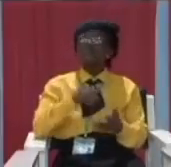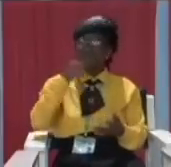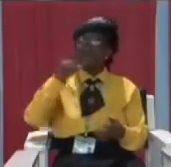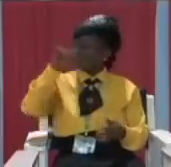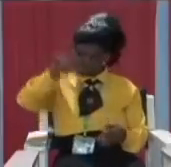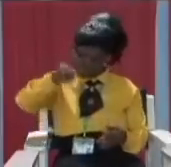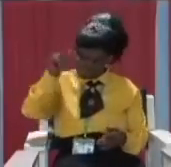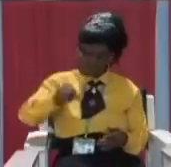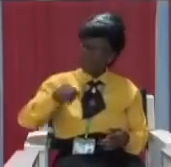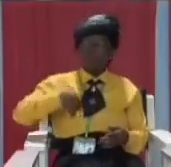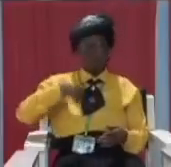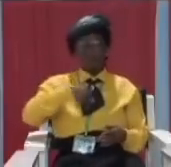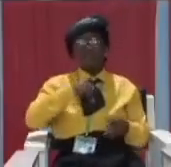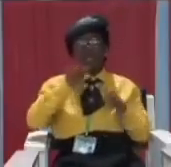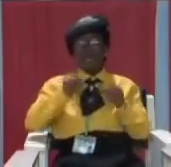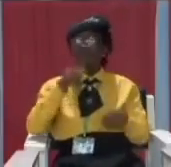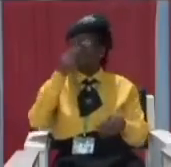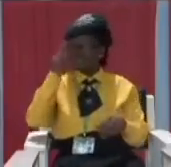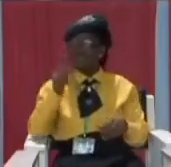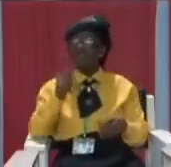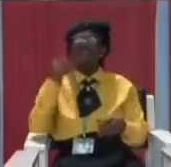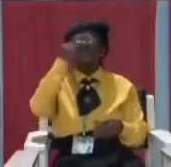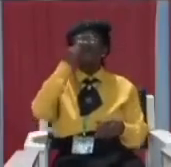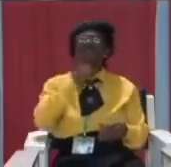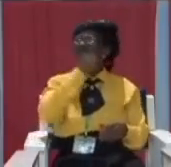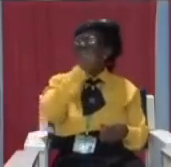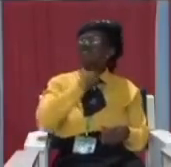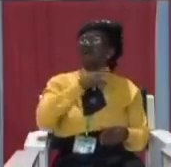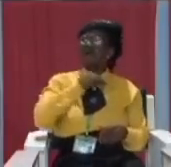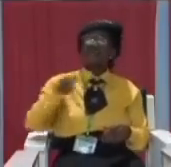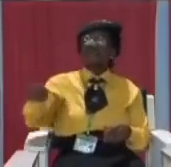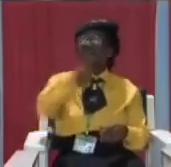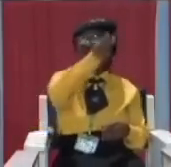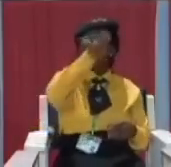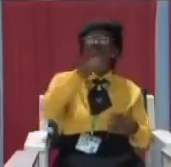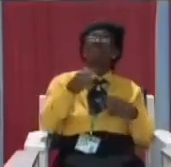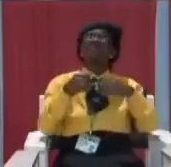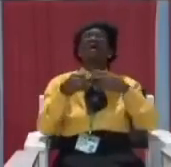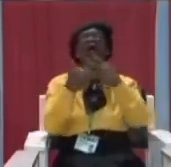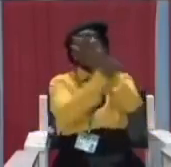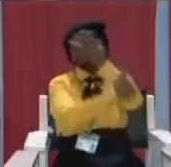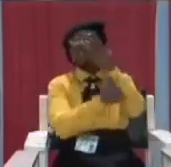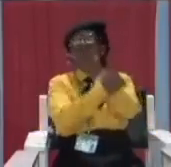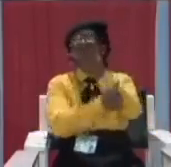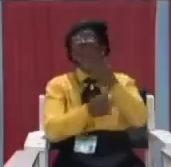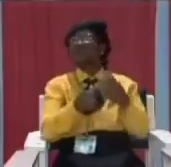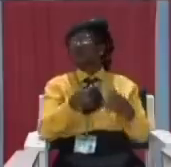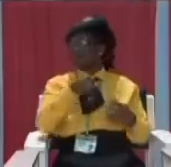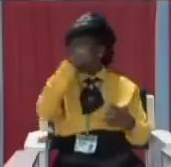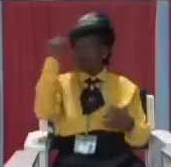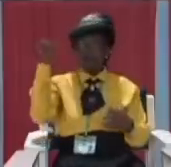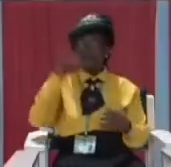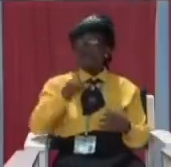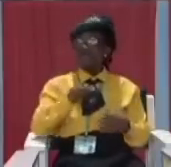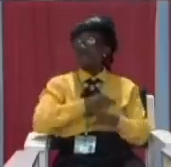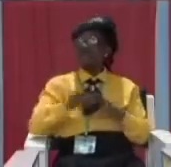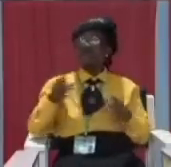abroad because they don't want anything to tamper with the baby to deliver.